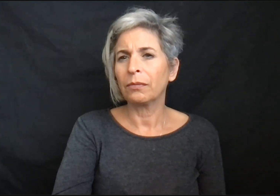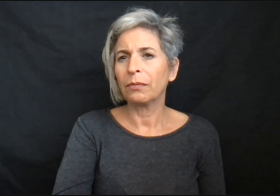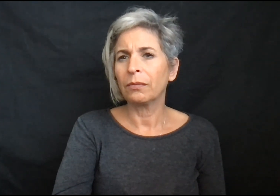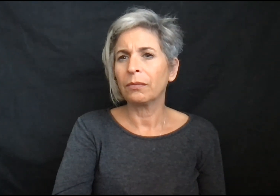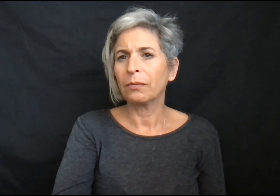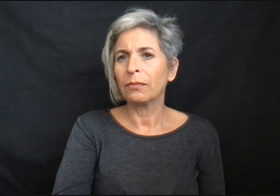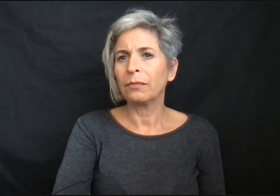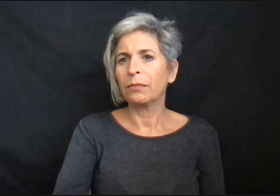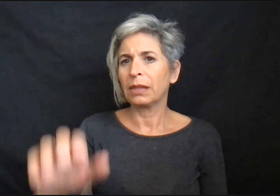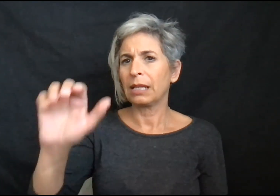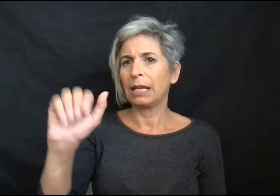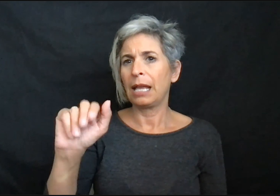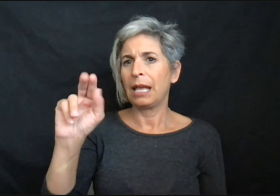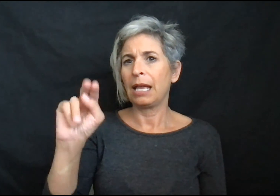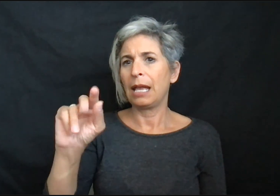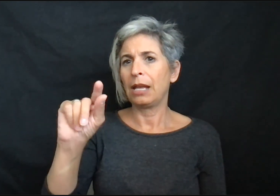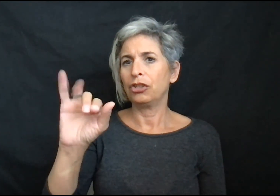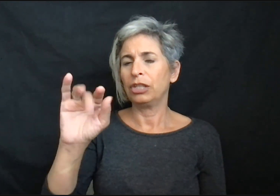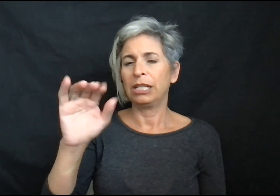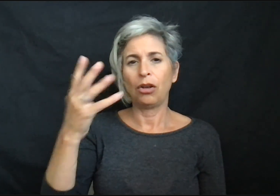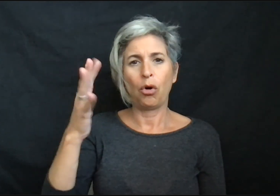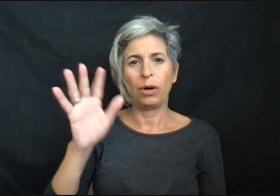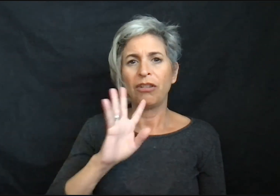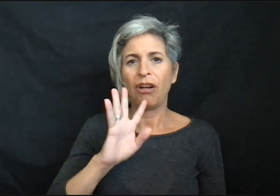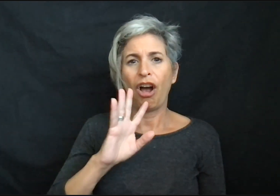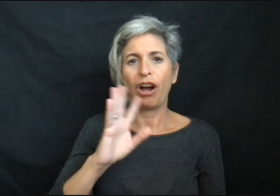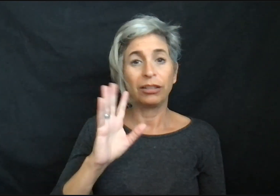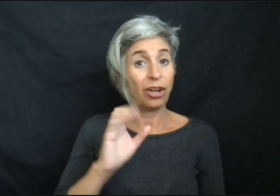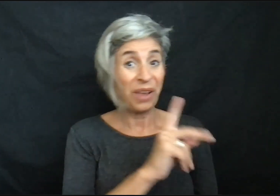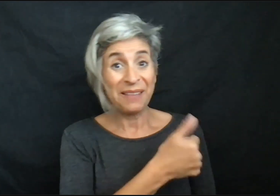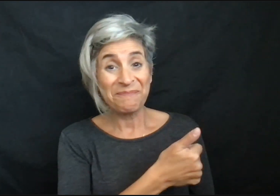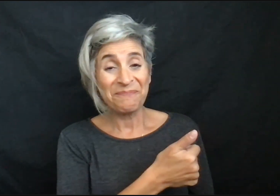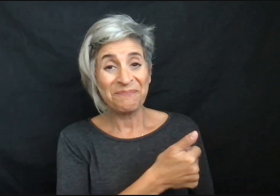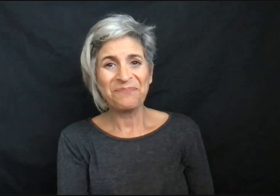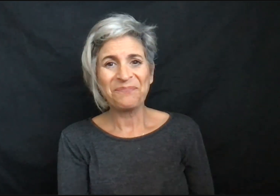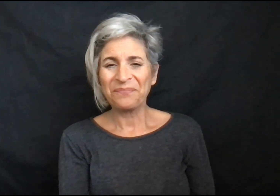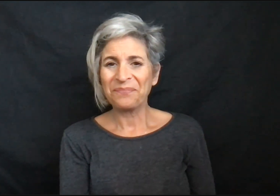The hand was just not lowered. Okay, all right.